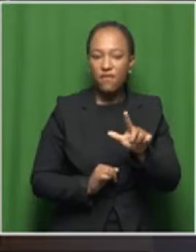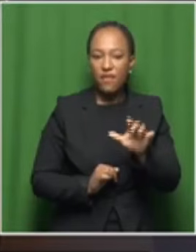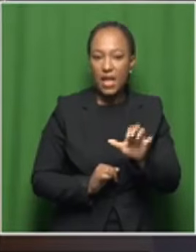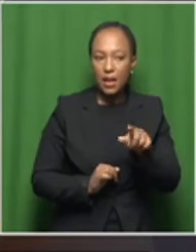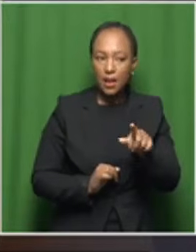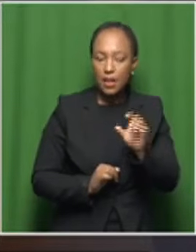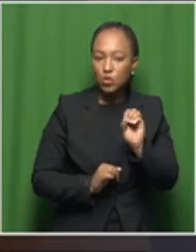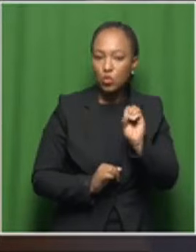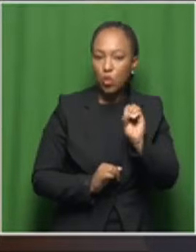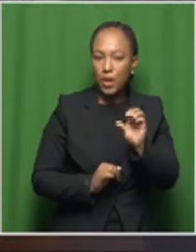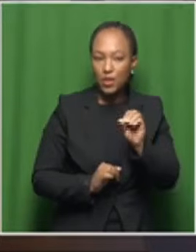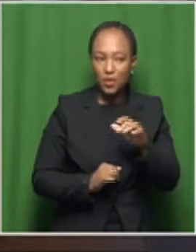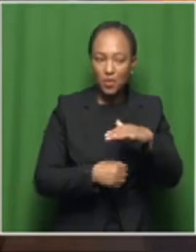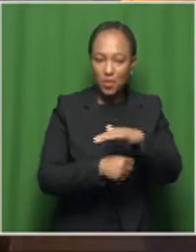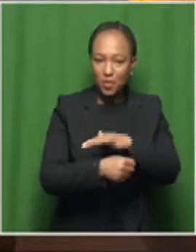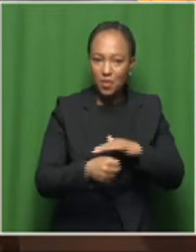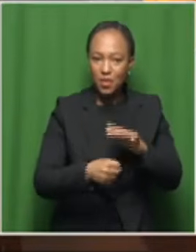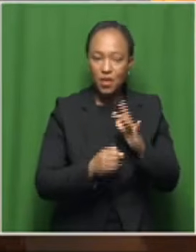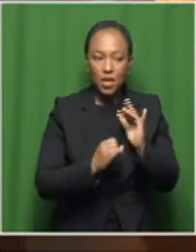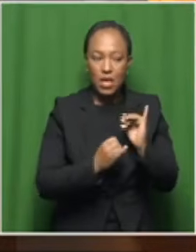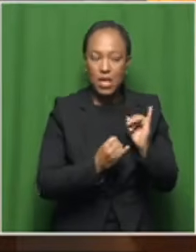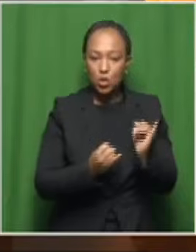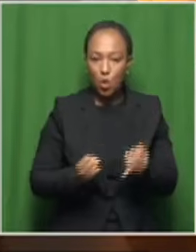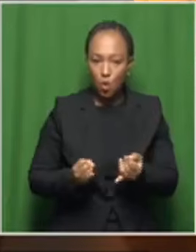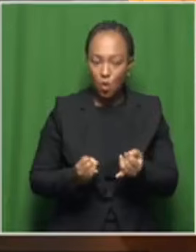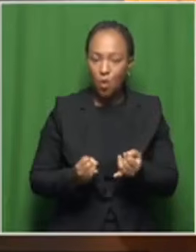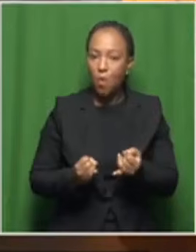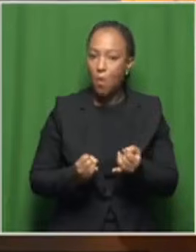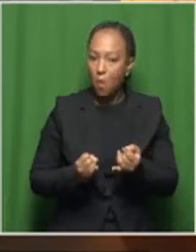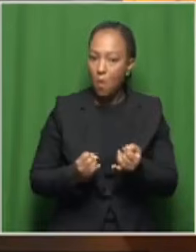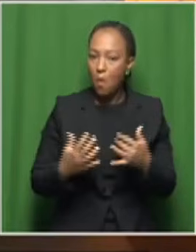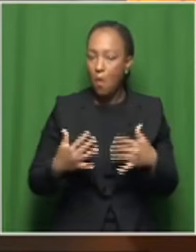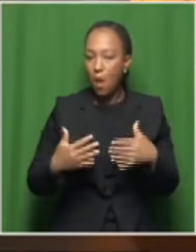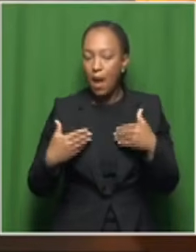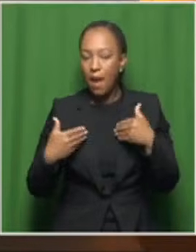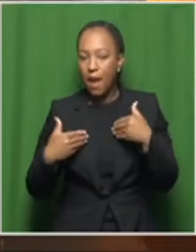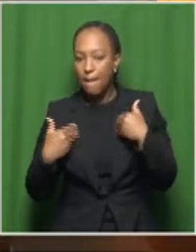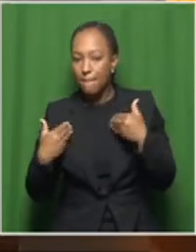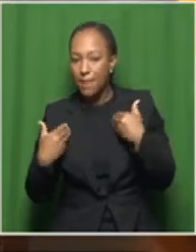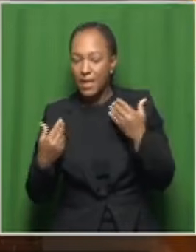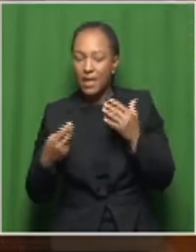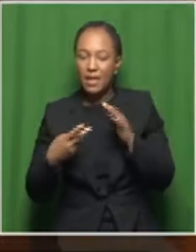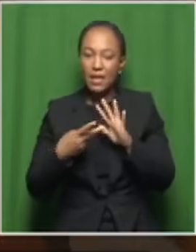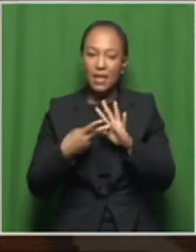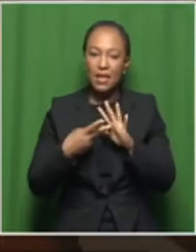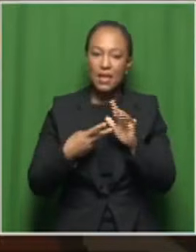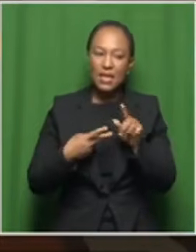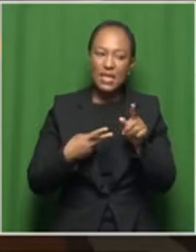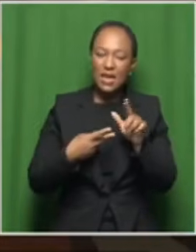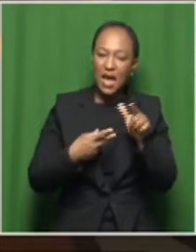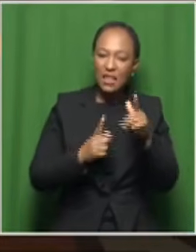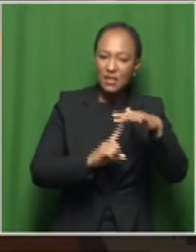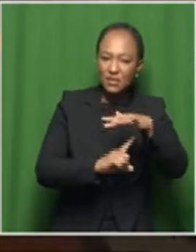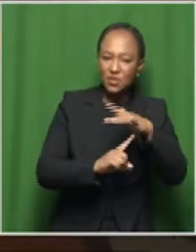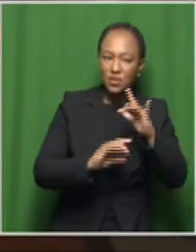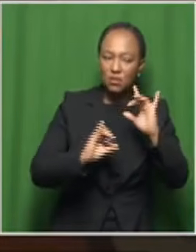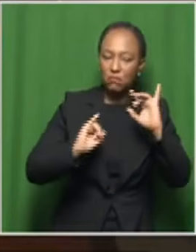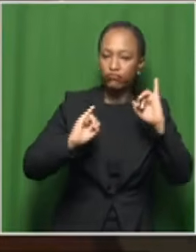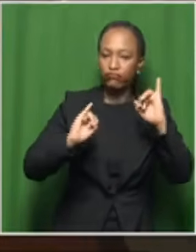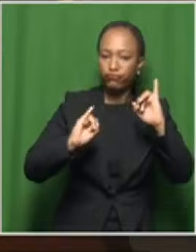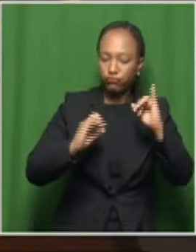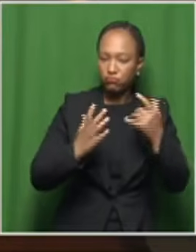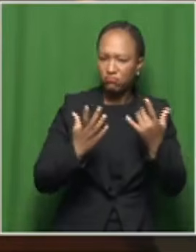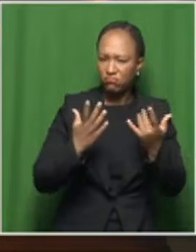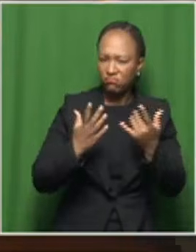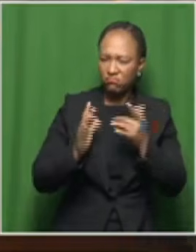because, yes, to my introduction there, it's both happy, but there's also some dire situations that's coming to the fore. Tell us